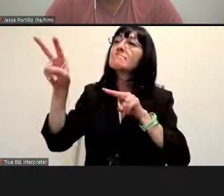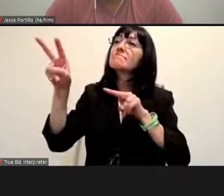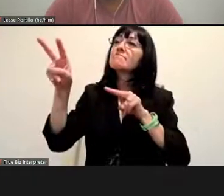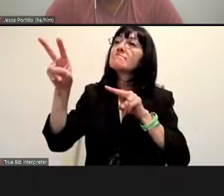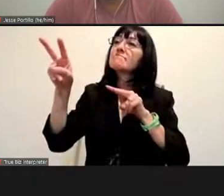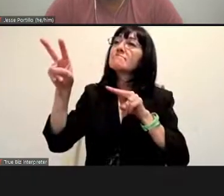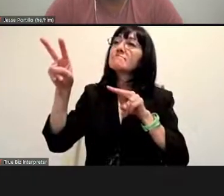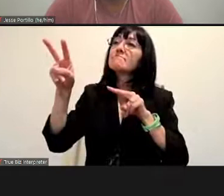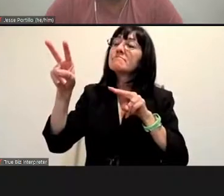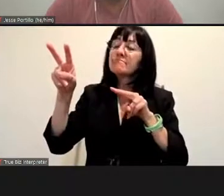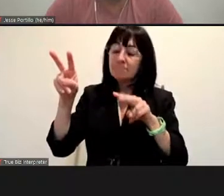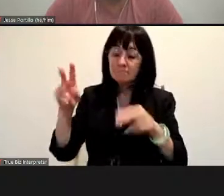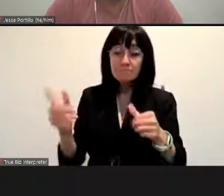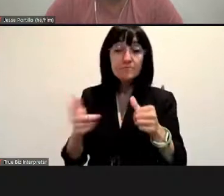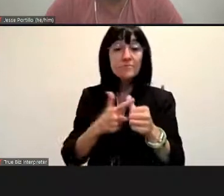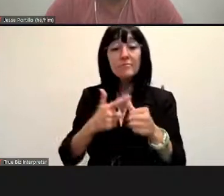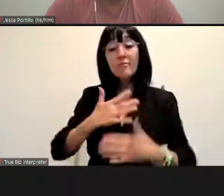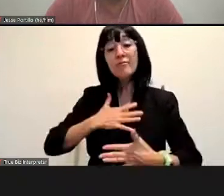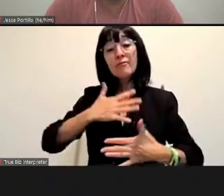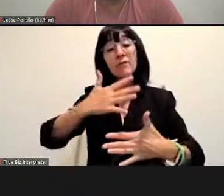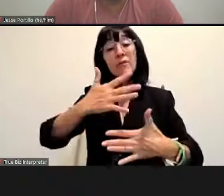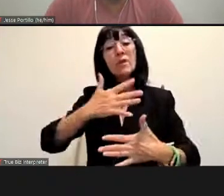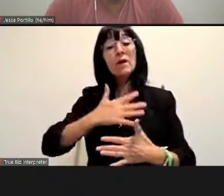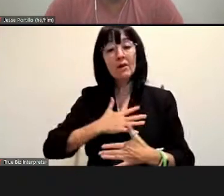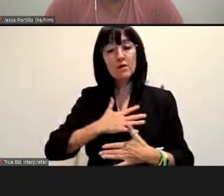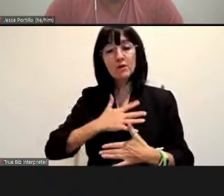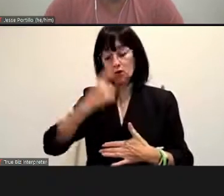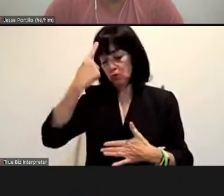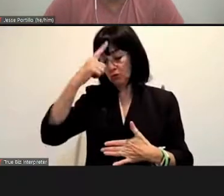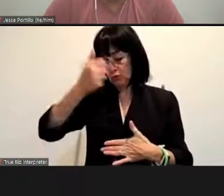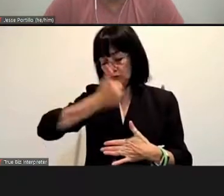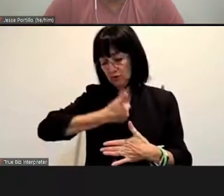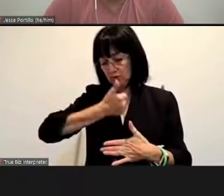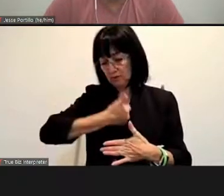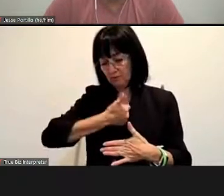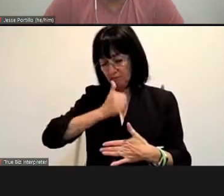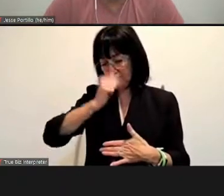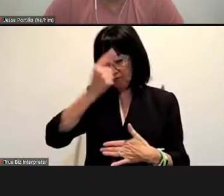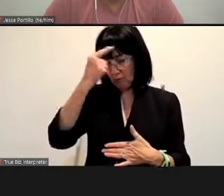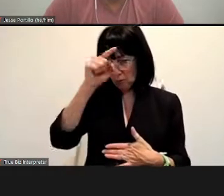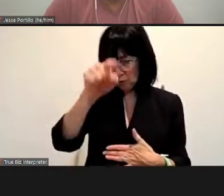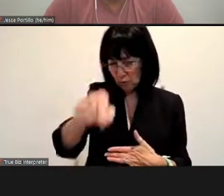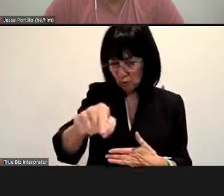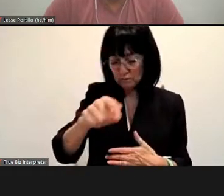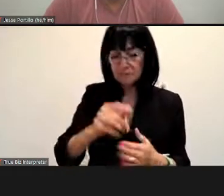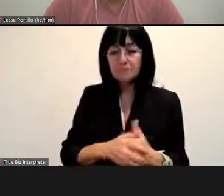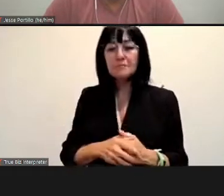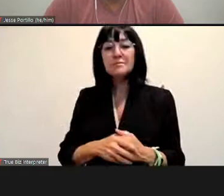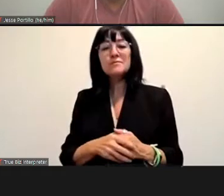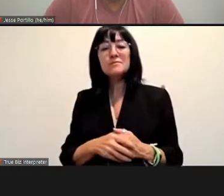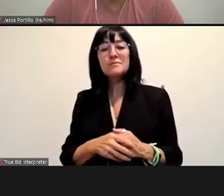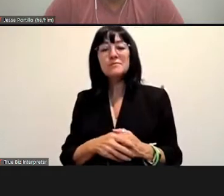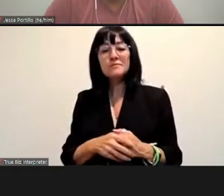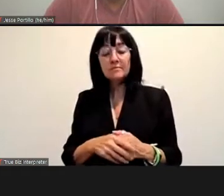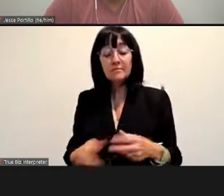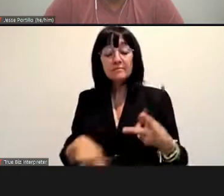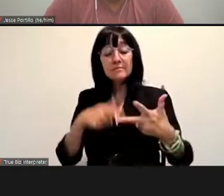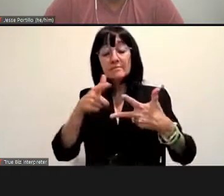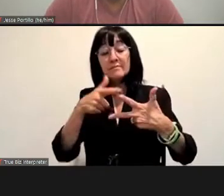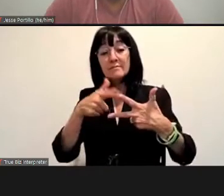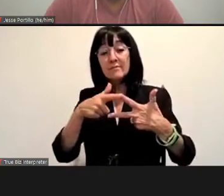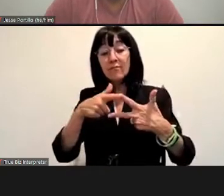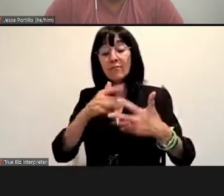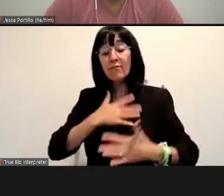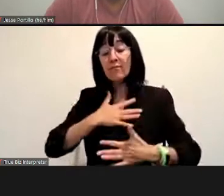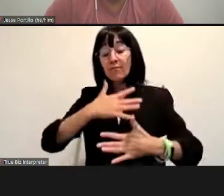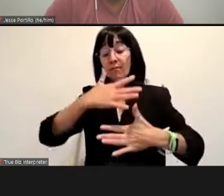The first breath is, as always, for you. The second breath is for your communities, your